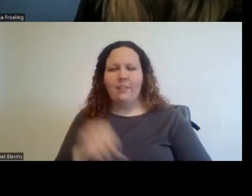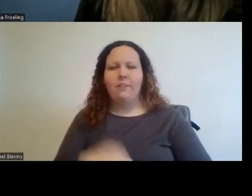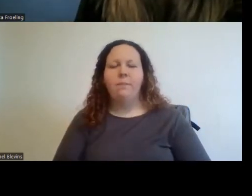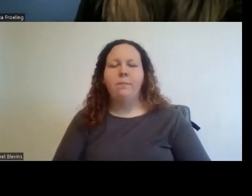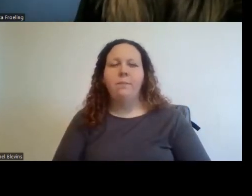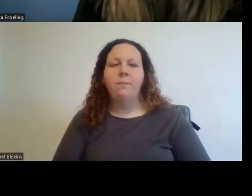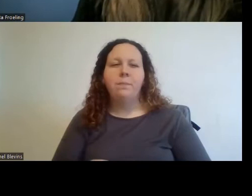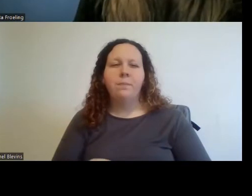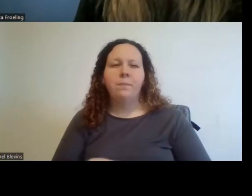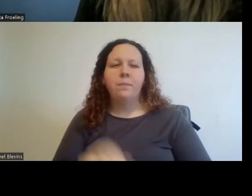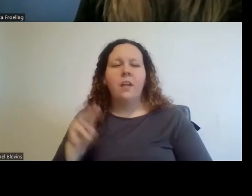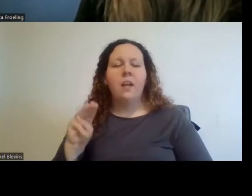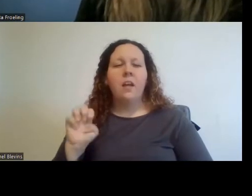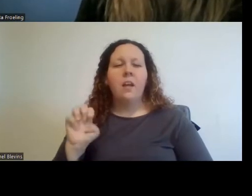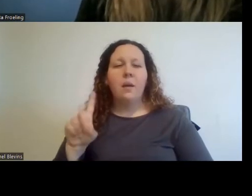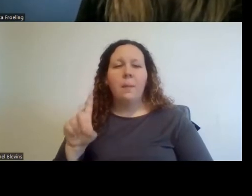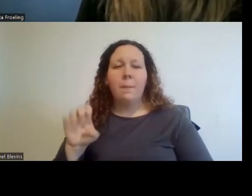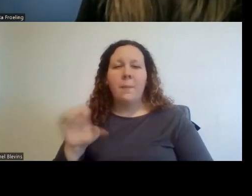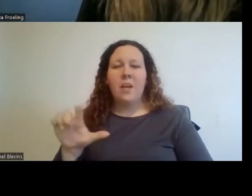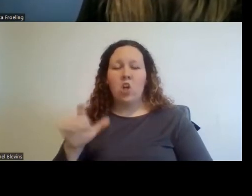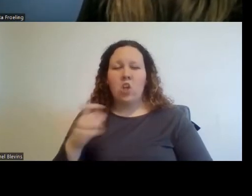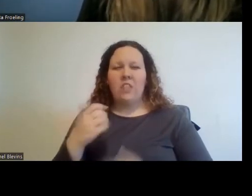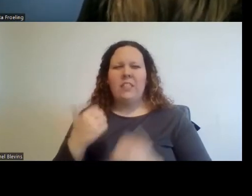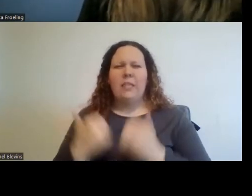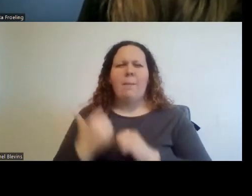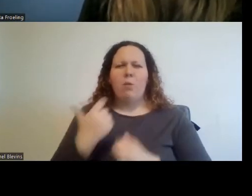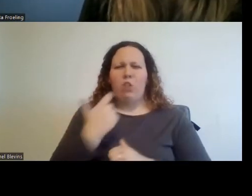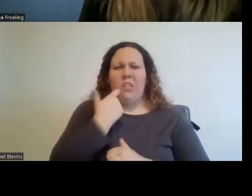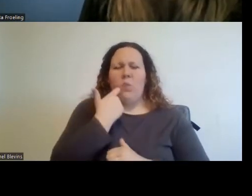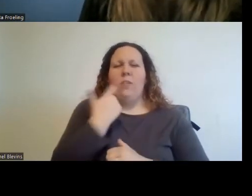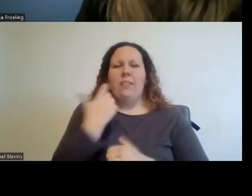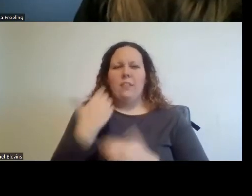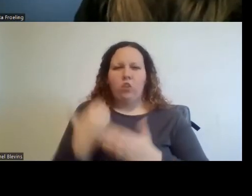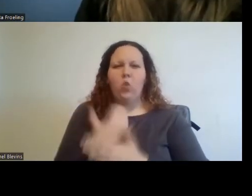Medell's probably the latest one to come over. It's big in Europe.